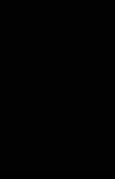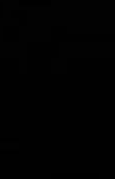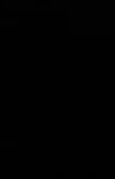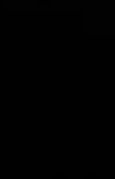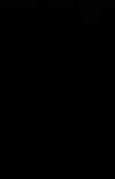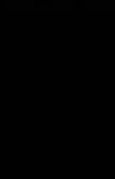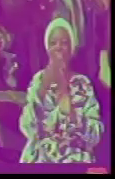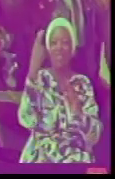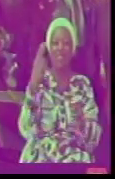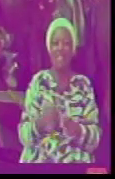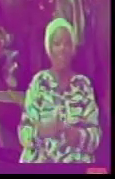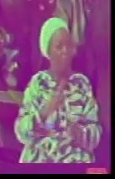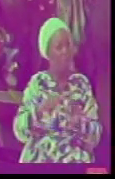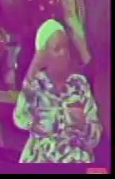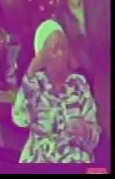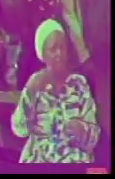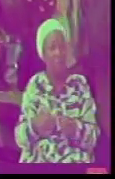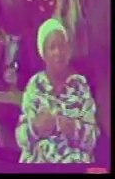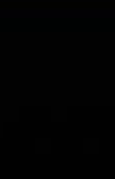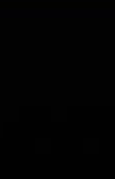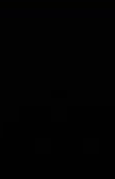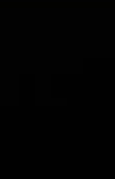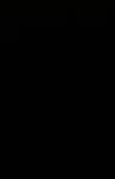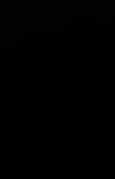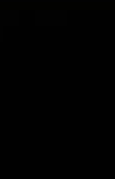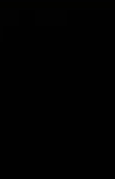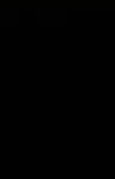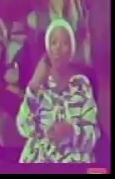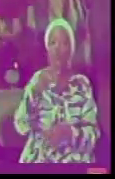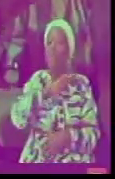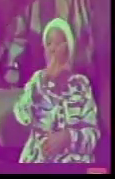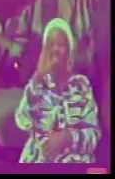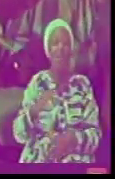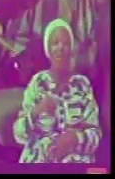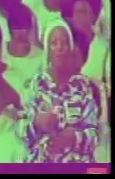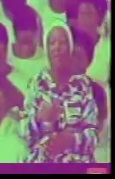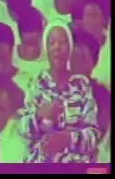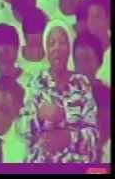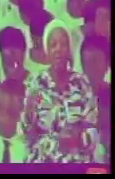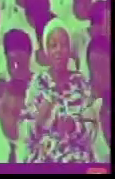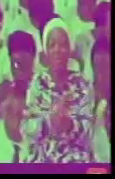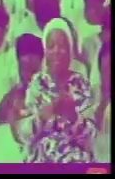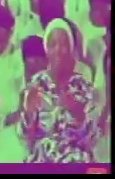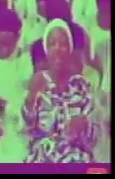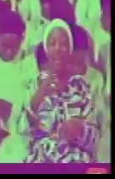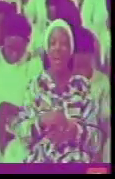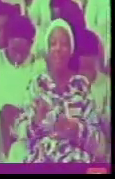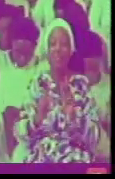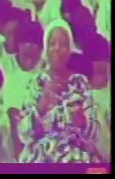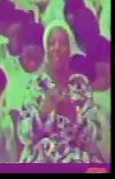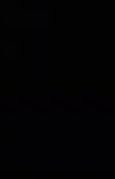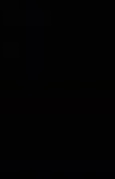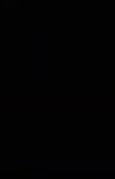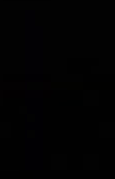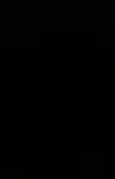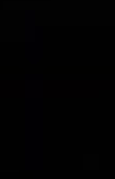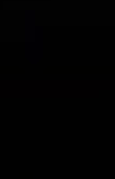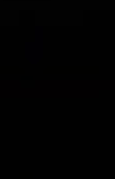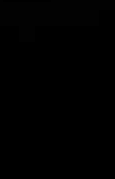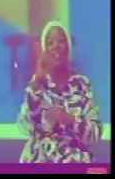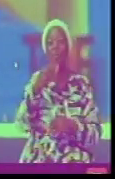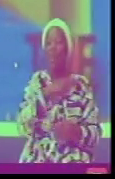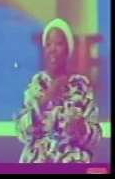I will not perish. You'll not perish in Jesus' name. But remember, those who will not perish